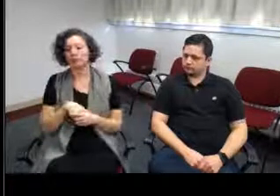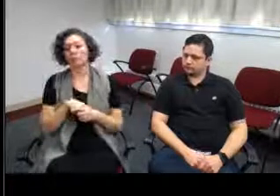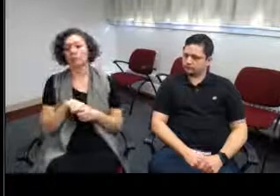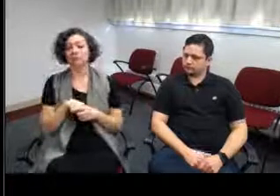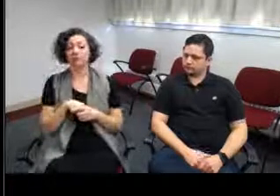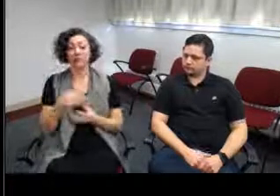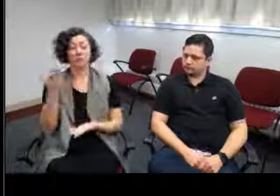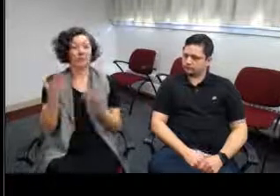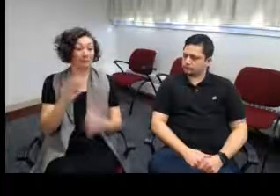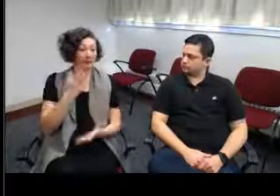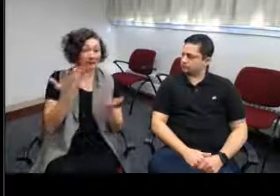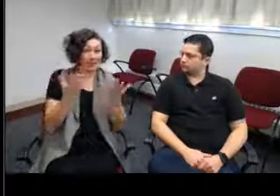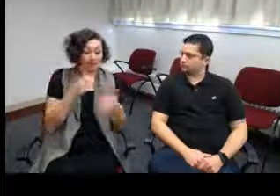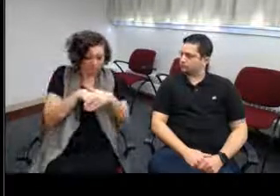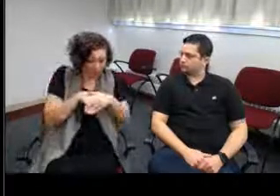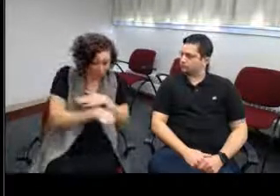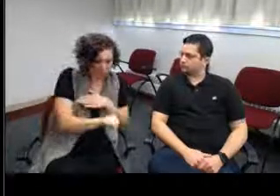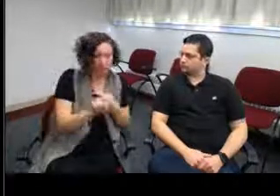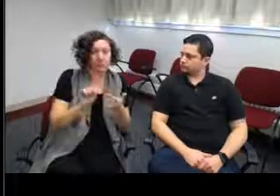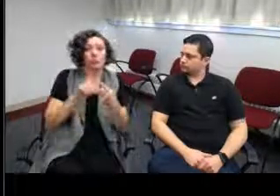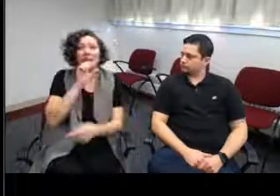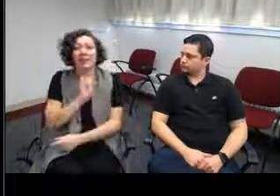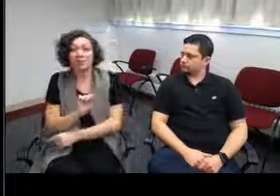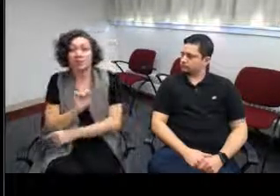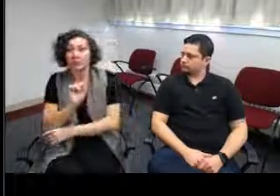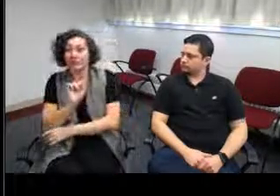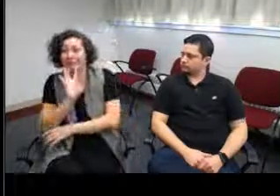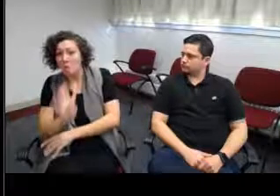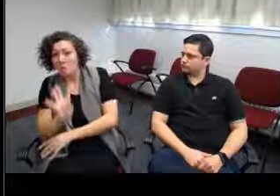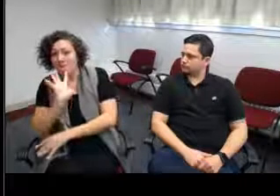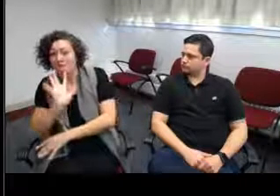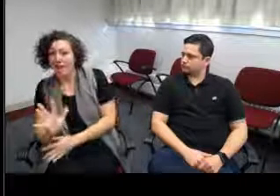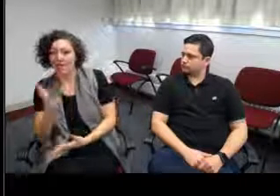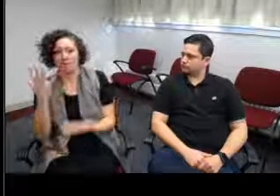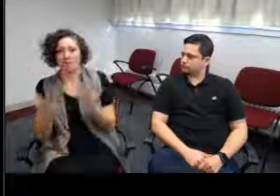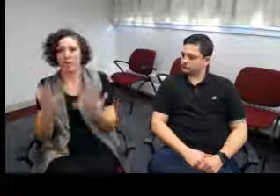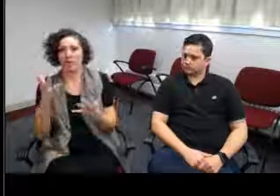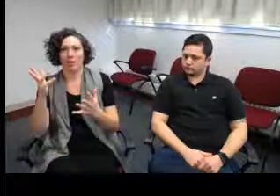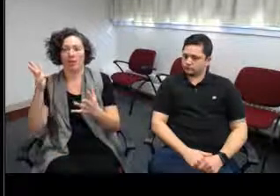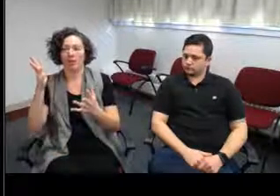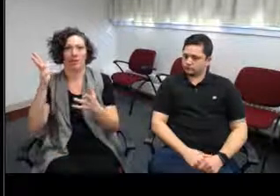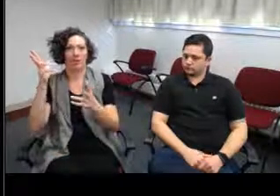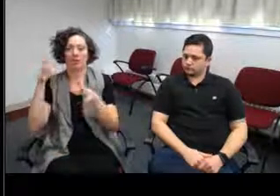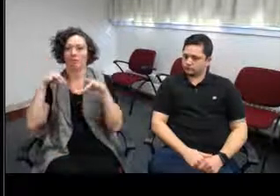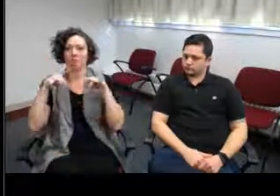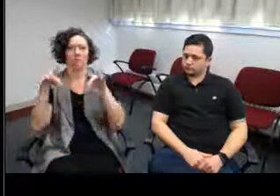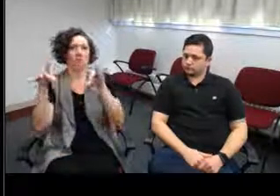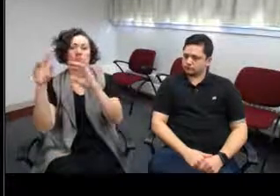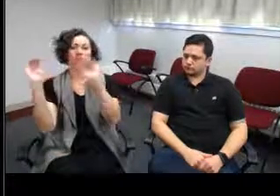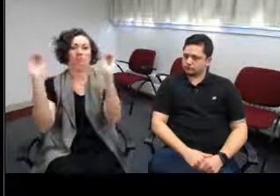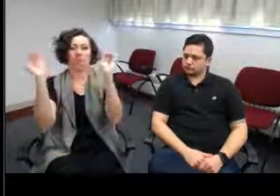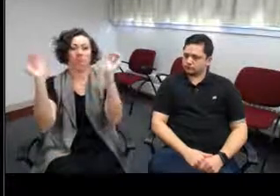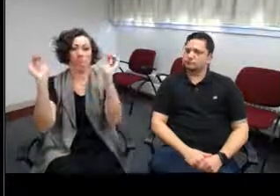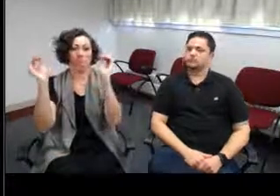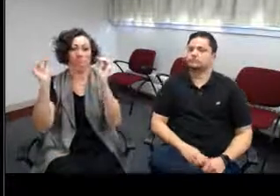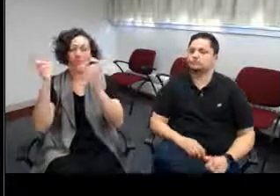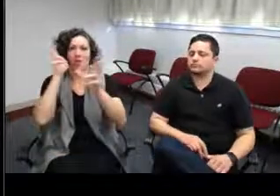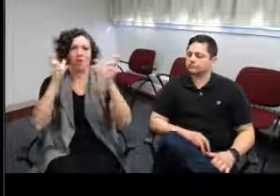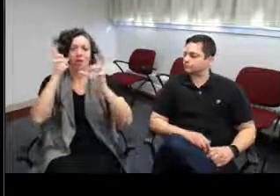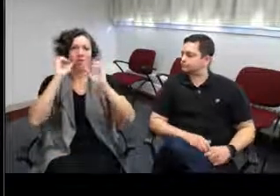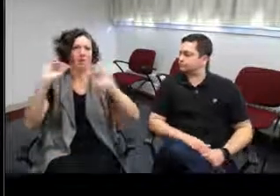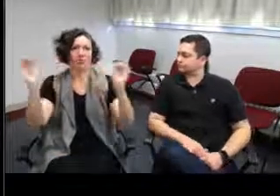just environmental learning and acquisition that way. And so sometimes they're not learning language until the age of